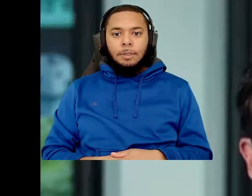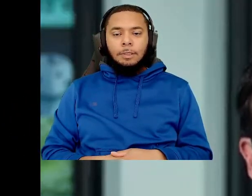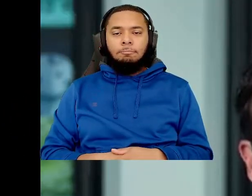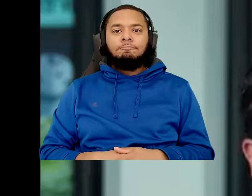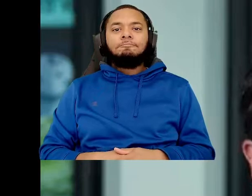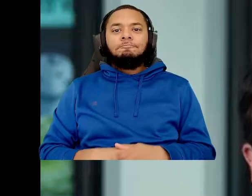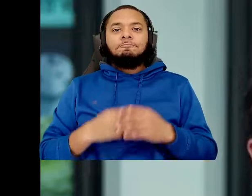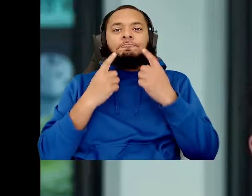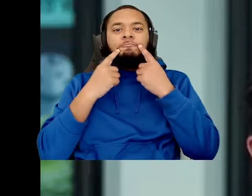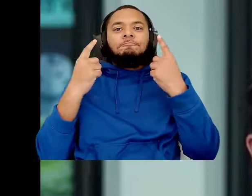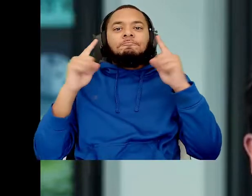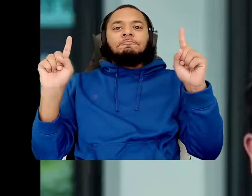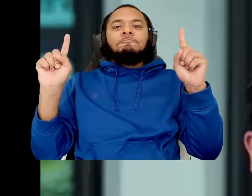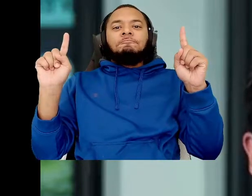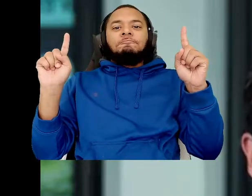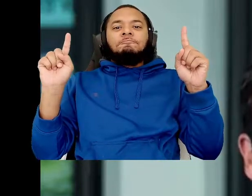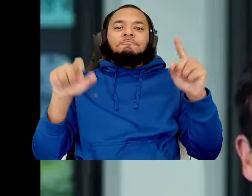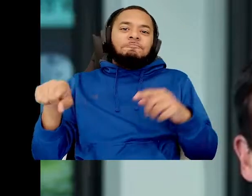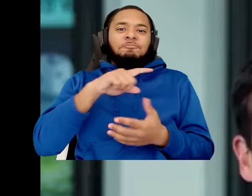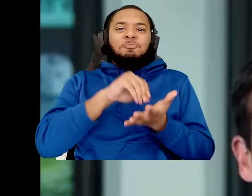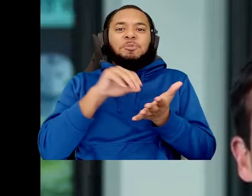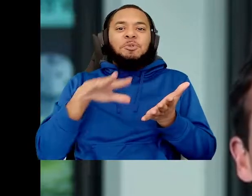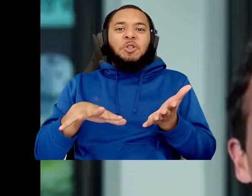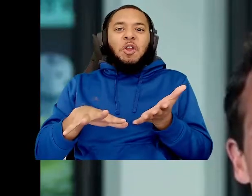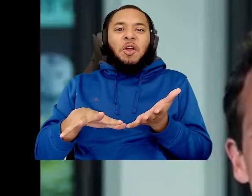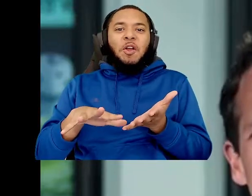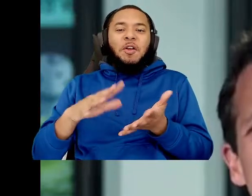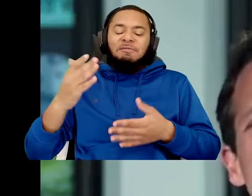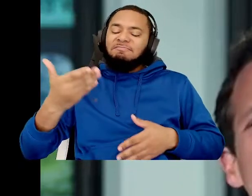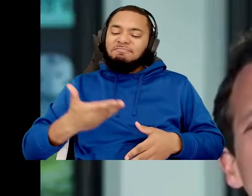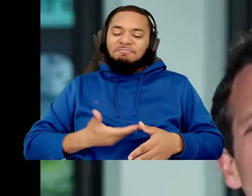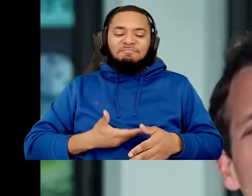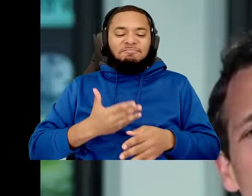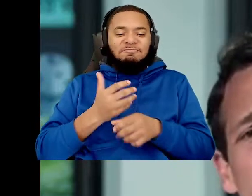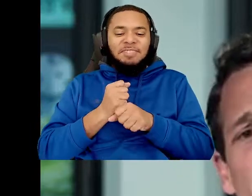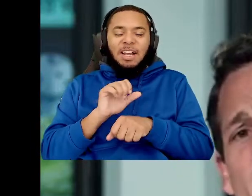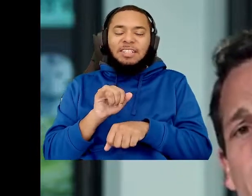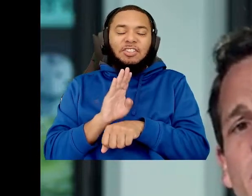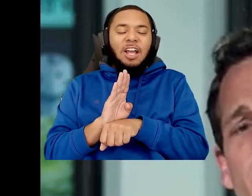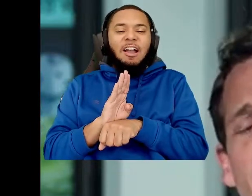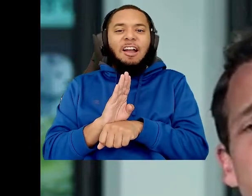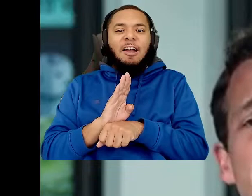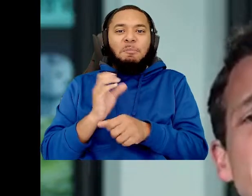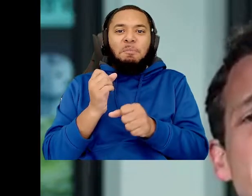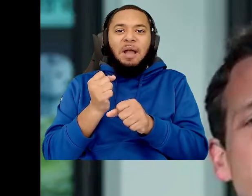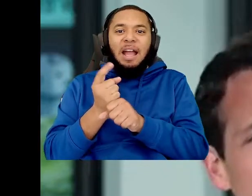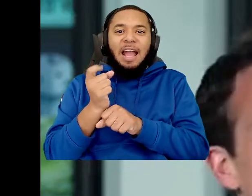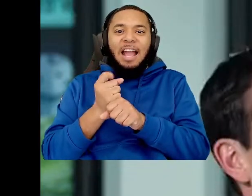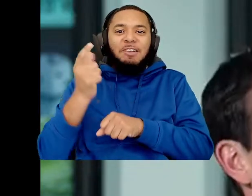You've done it, students. You've landed that job at an annual salary of